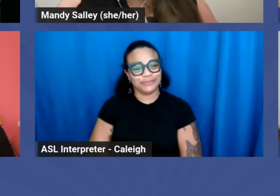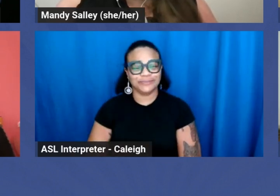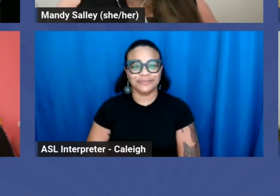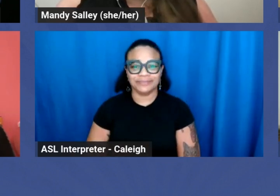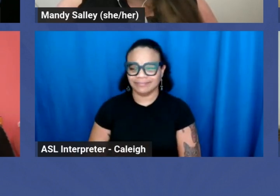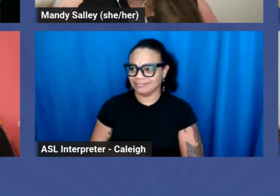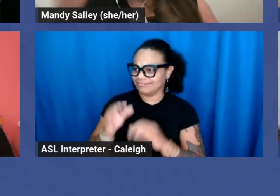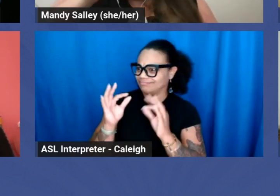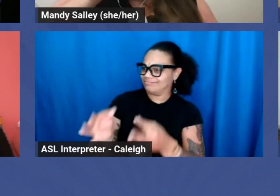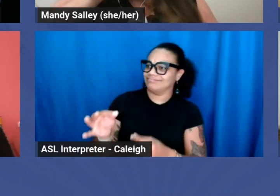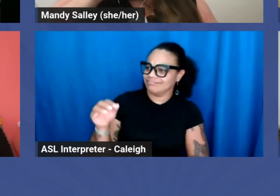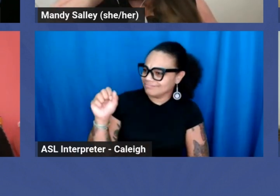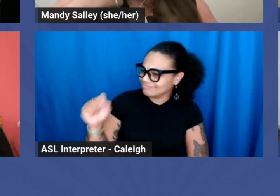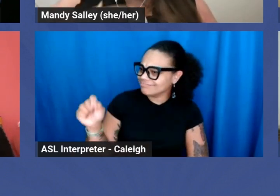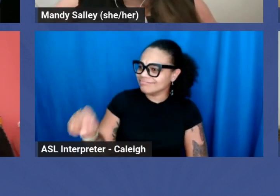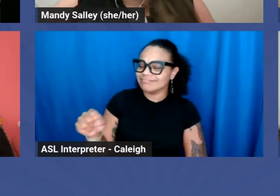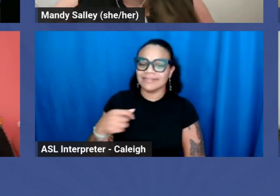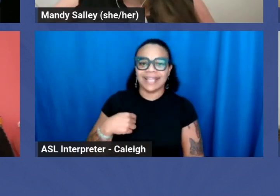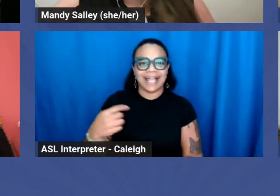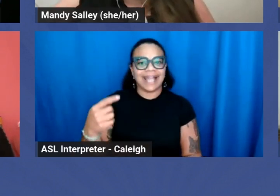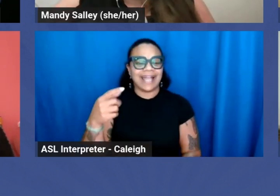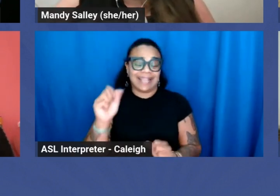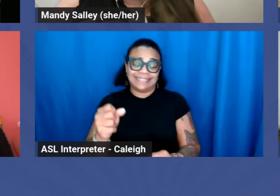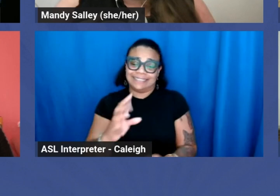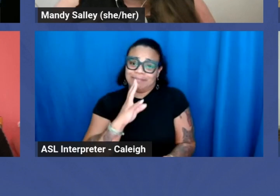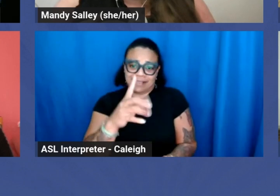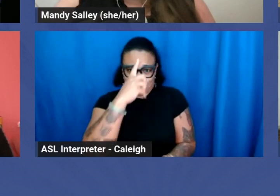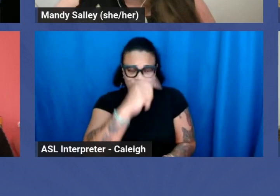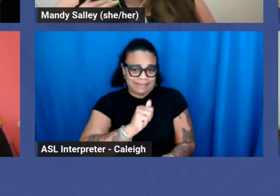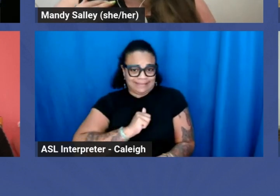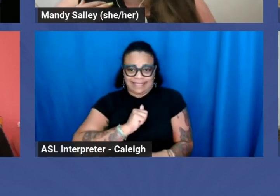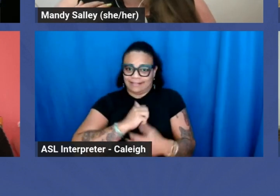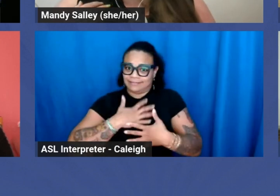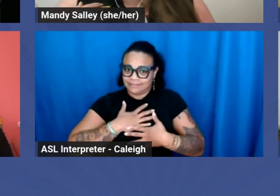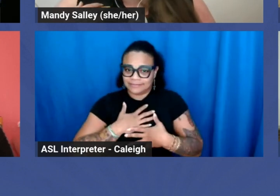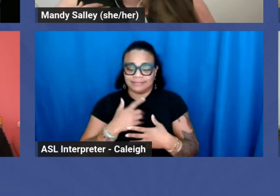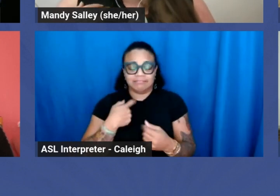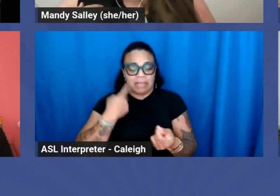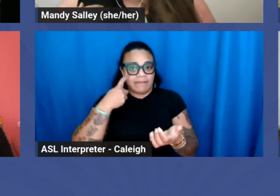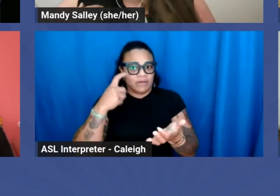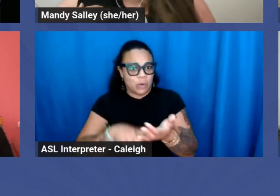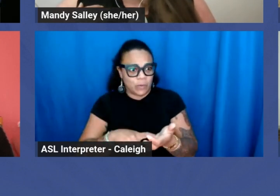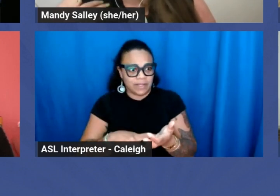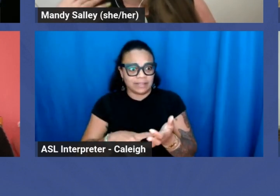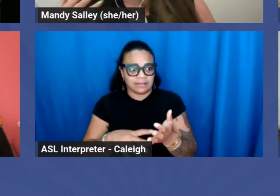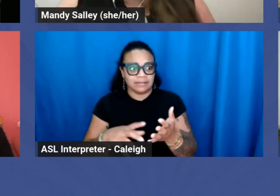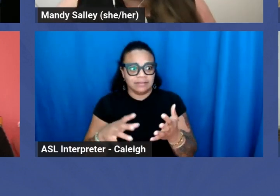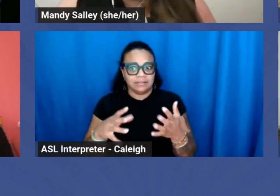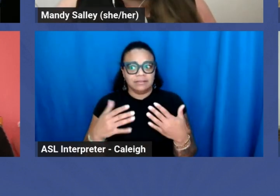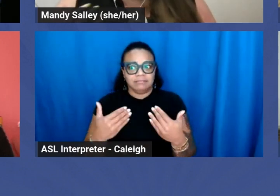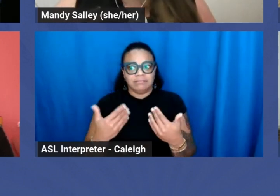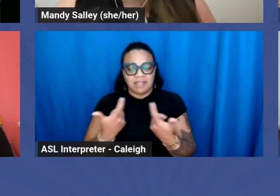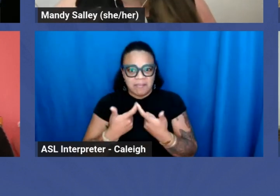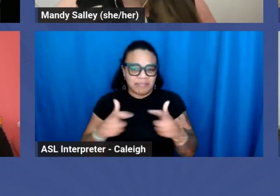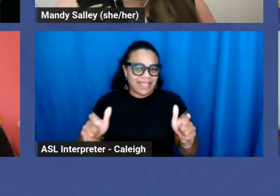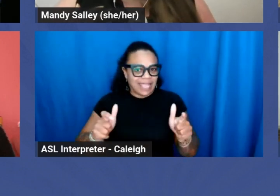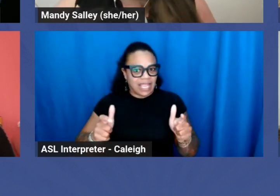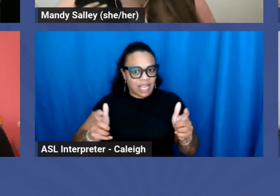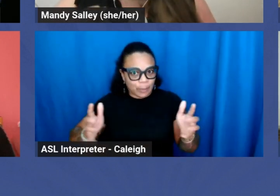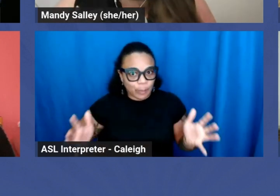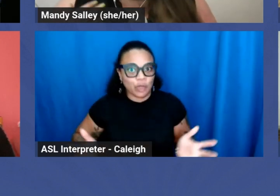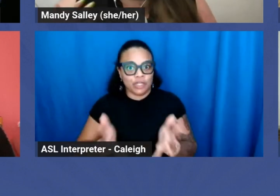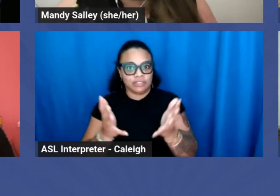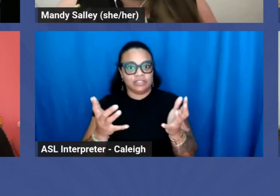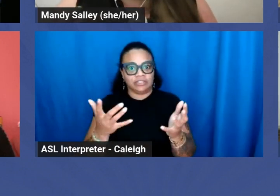For sure. I think, I can say for myself that I noticed a huge sort of push from, I'll